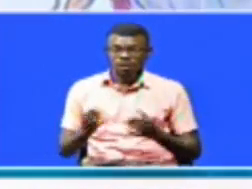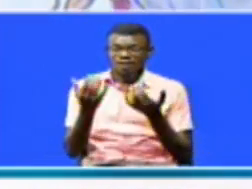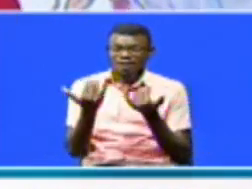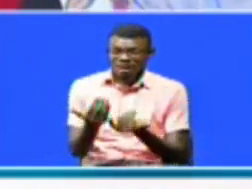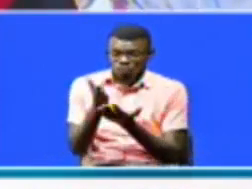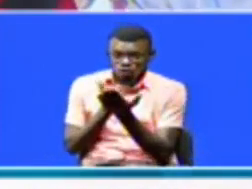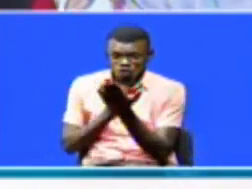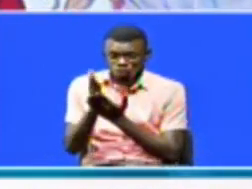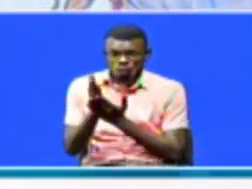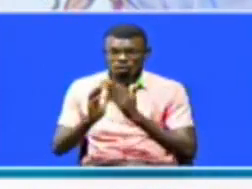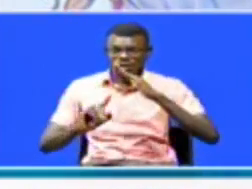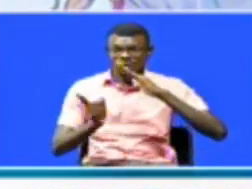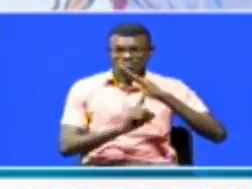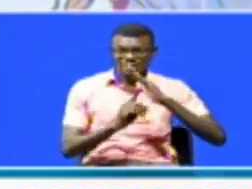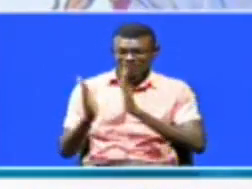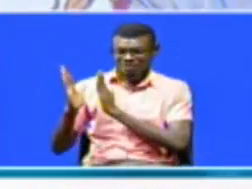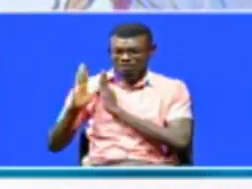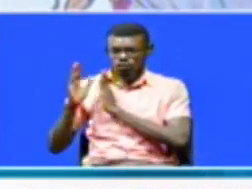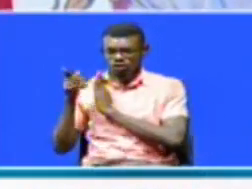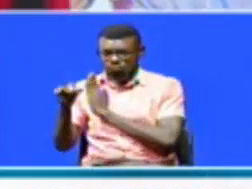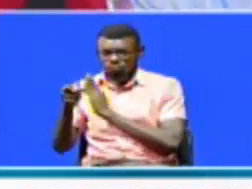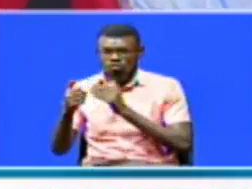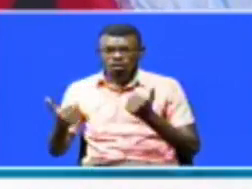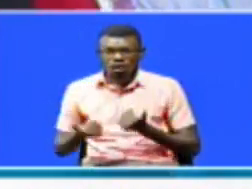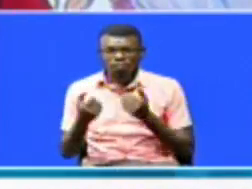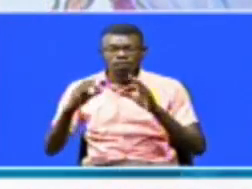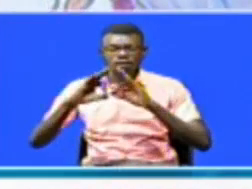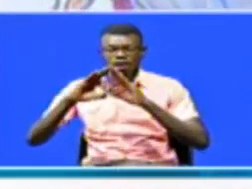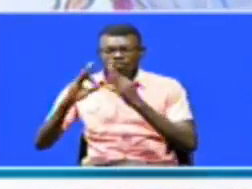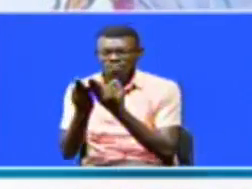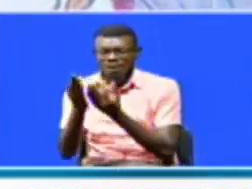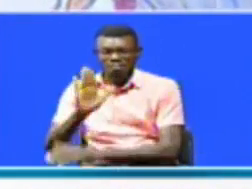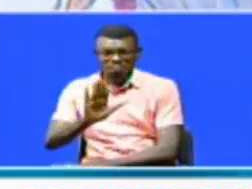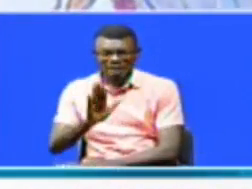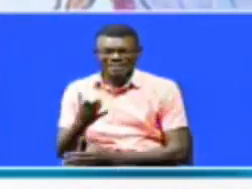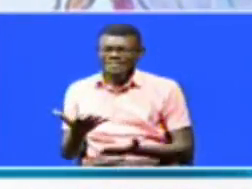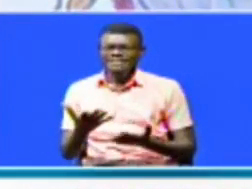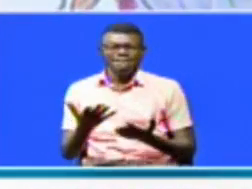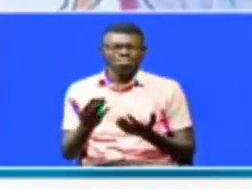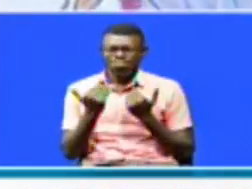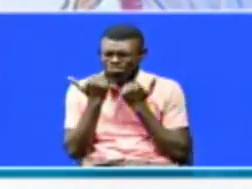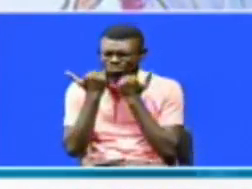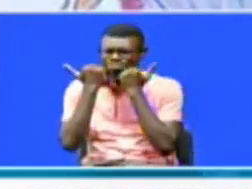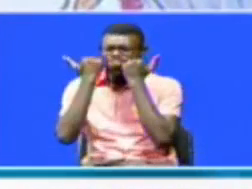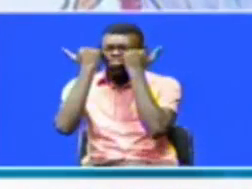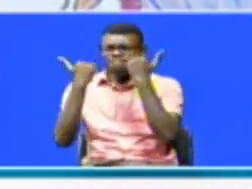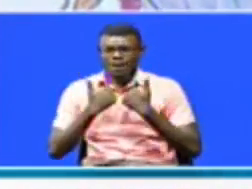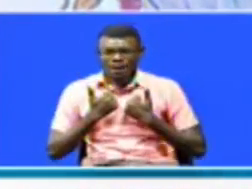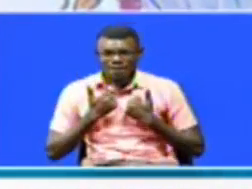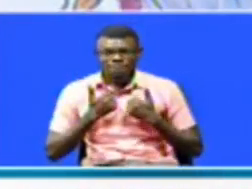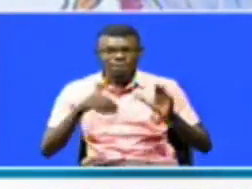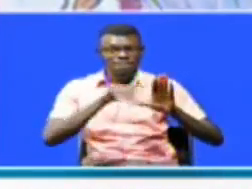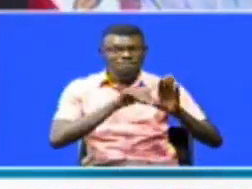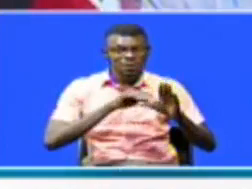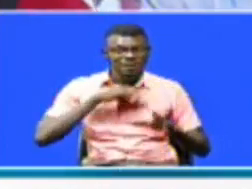through the Ministry of Interior, should you be one of the families who is undergoing this tormentous task right now, you